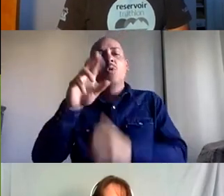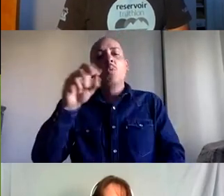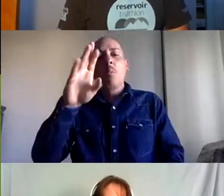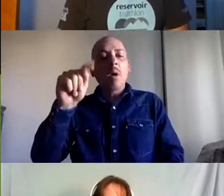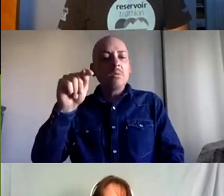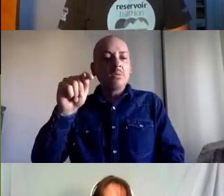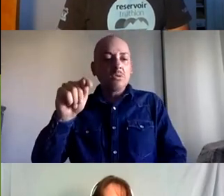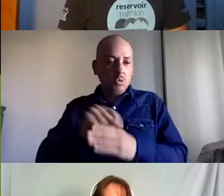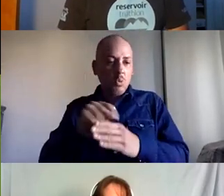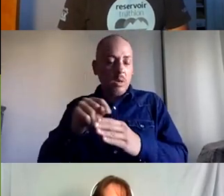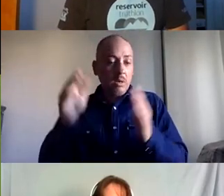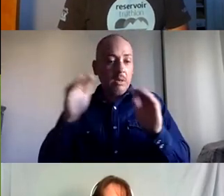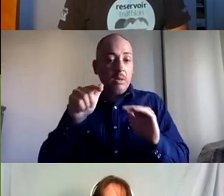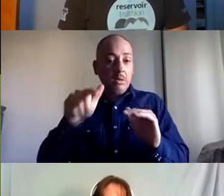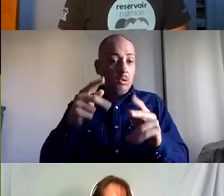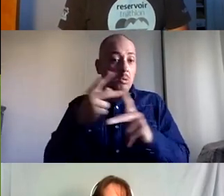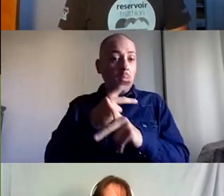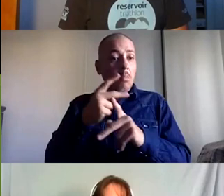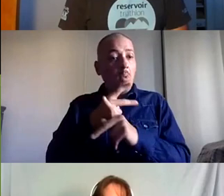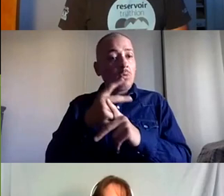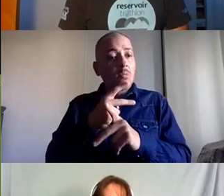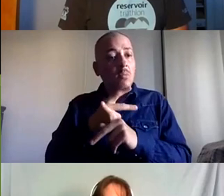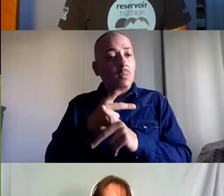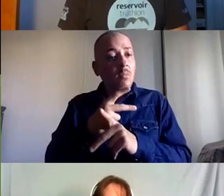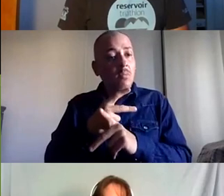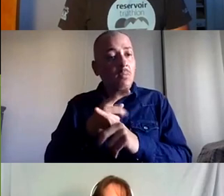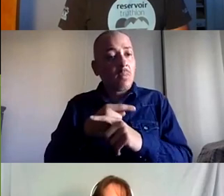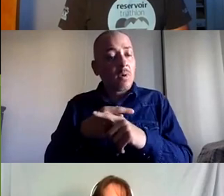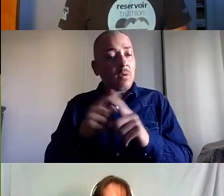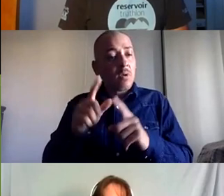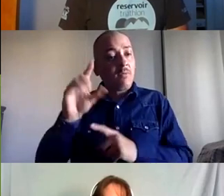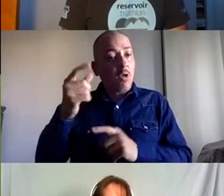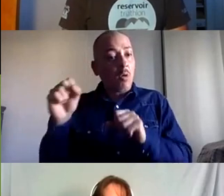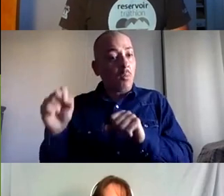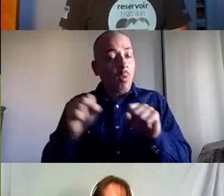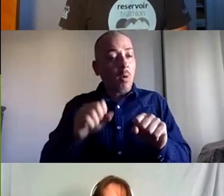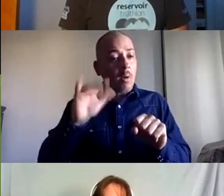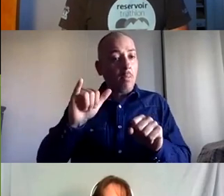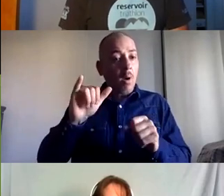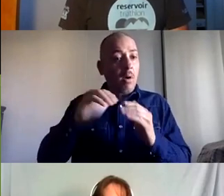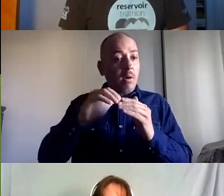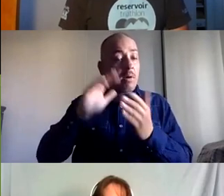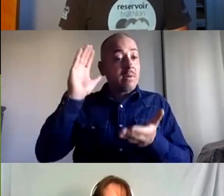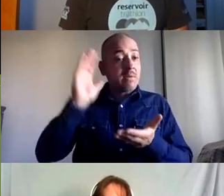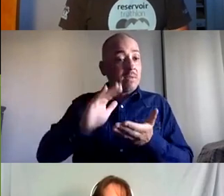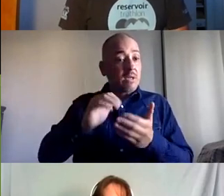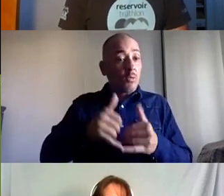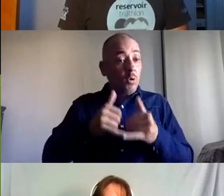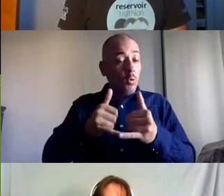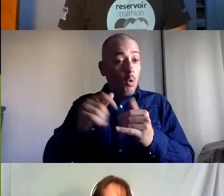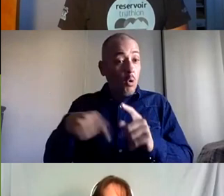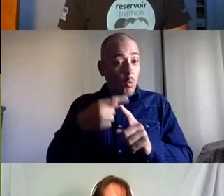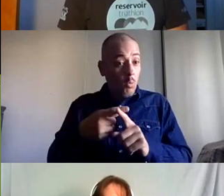then here you multiply the difference of log probabilities by the discounted rewards, because when you